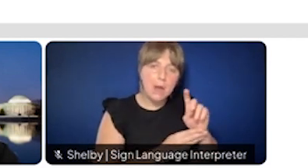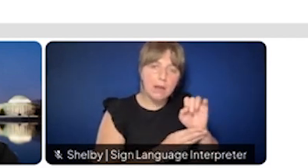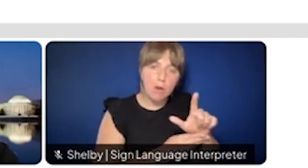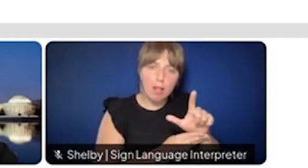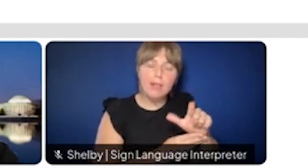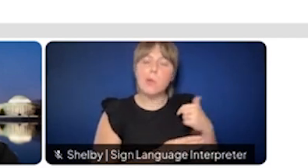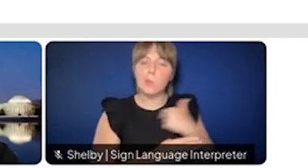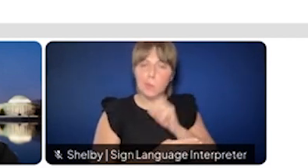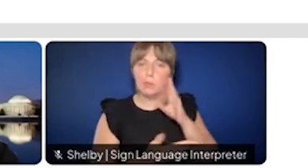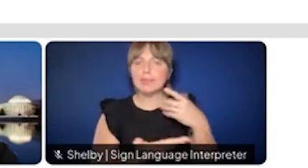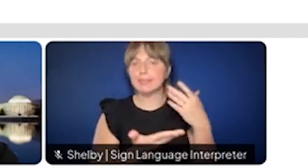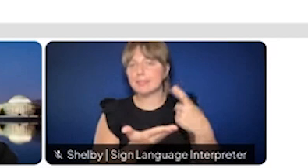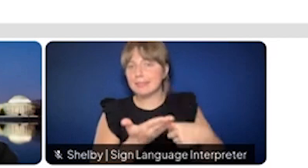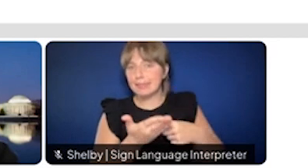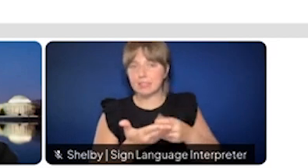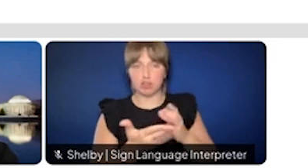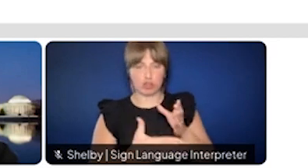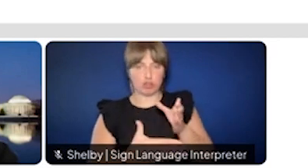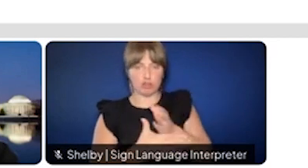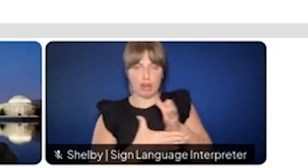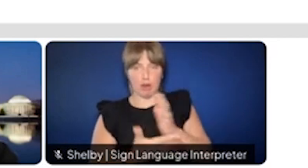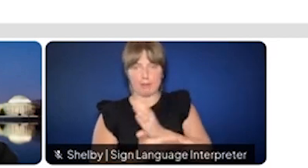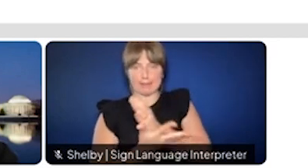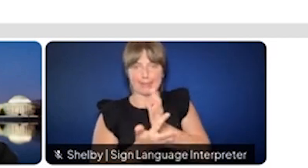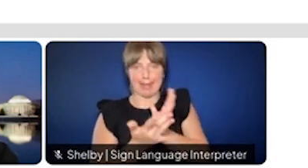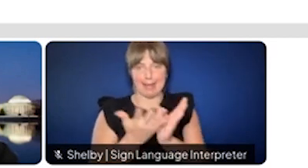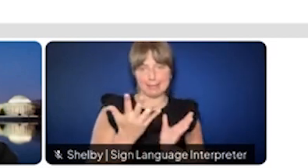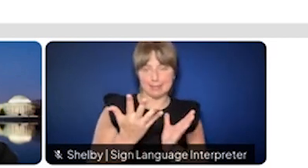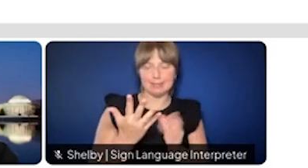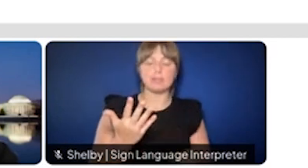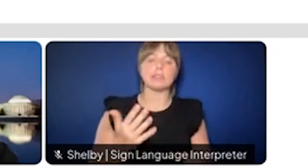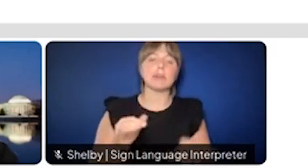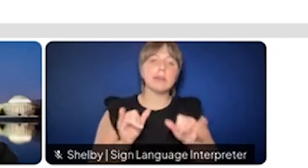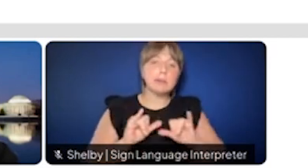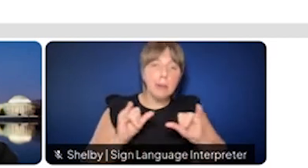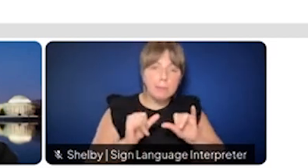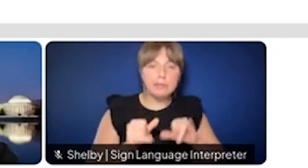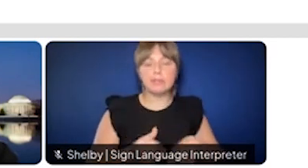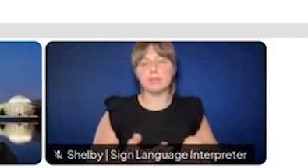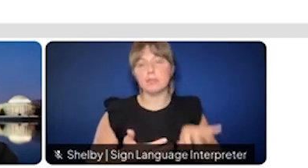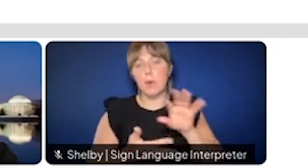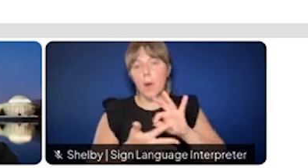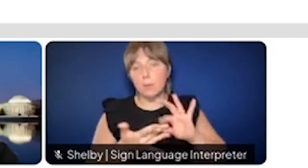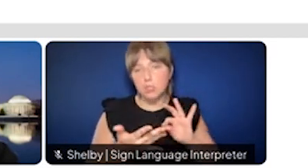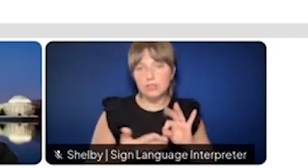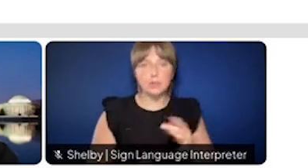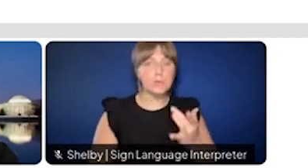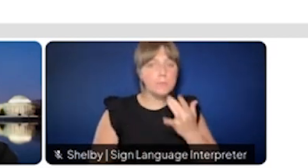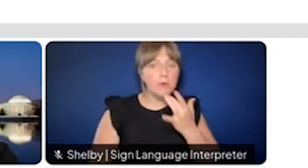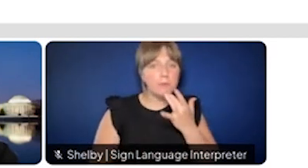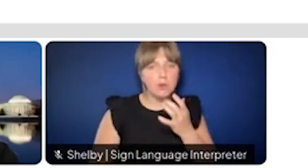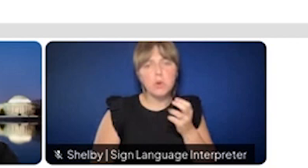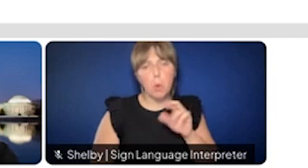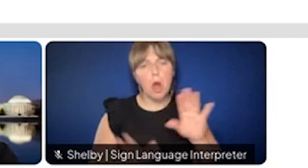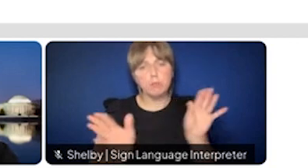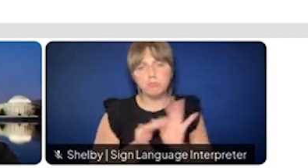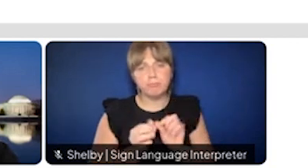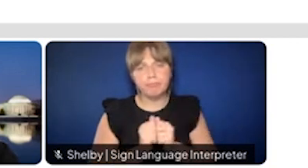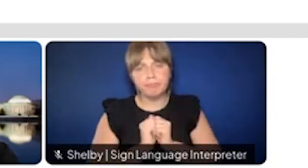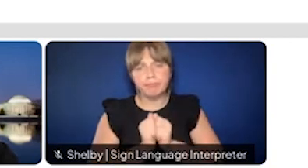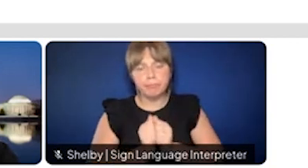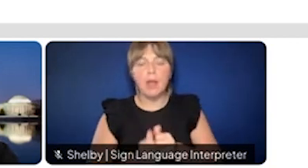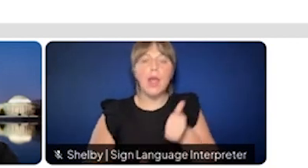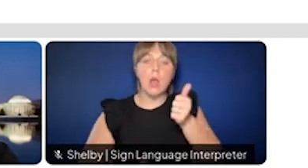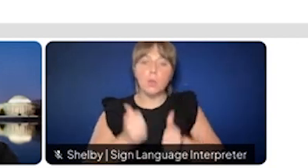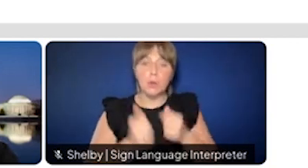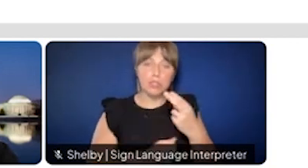classes are going to be eligible. So, whether it's common and options, preferred, or some combination. And then they'll set up which holders are